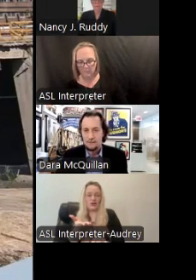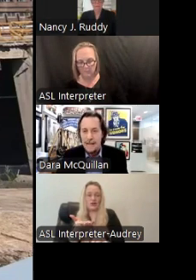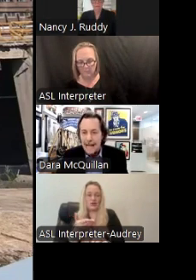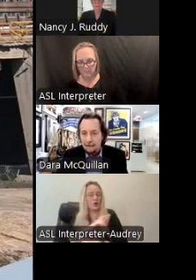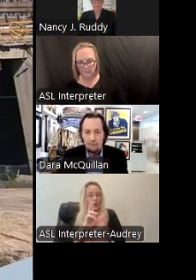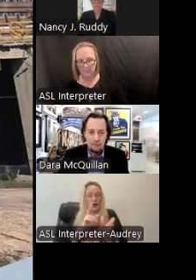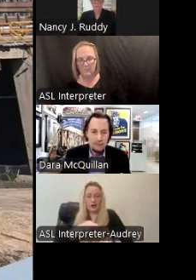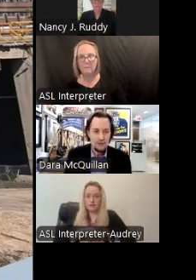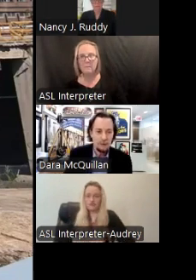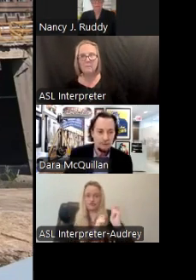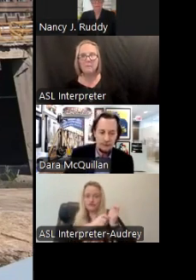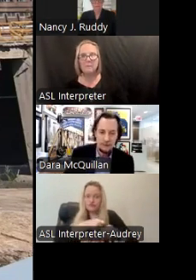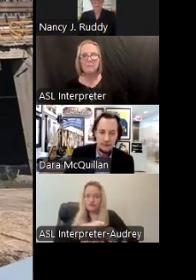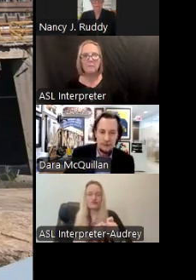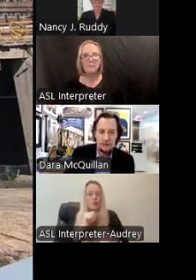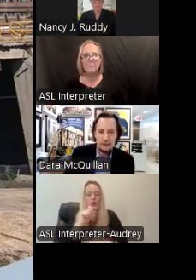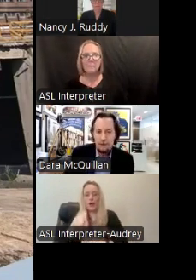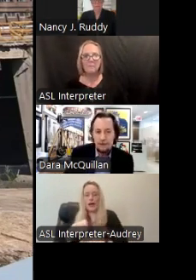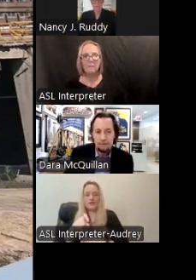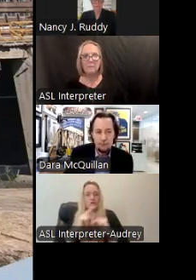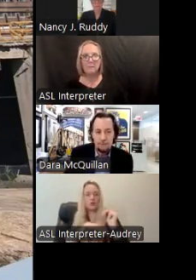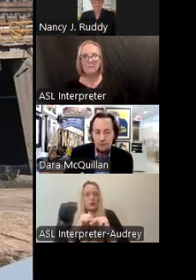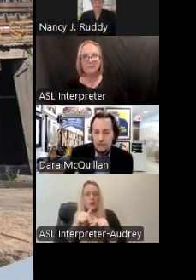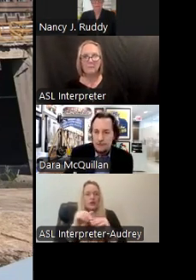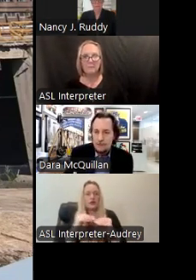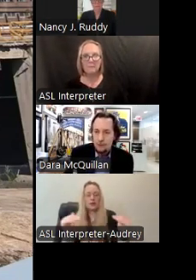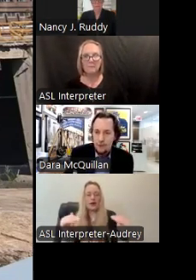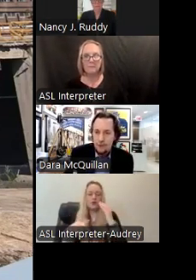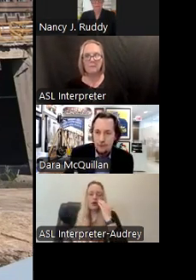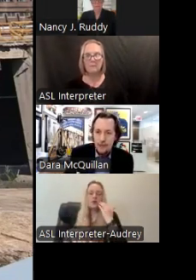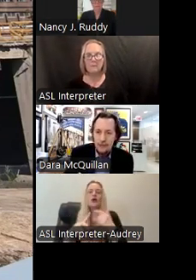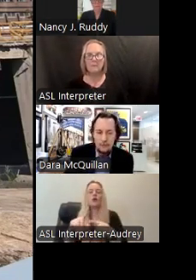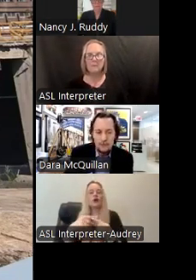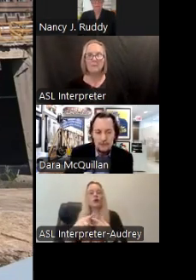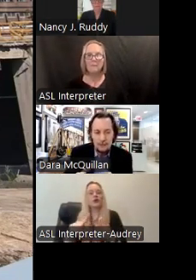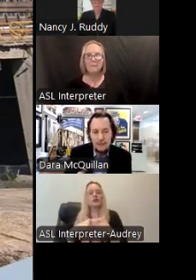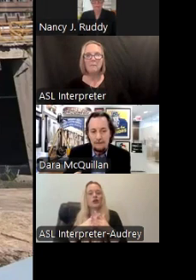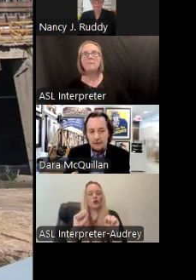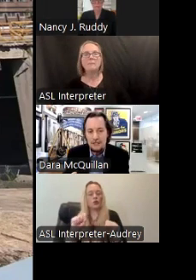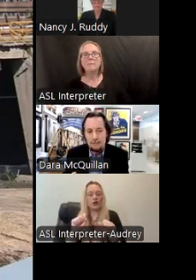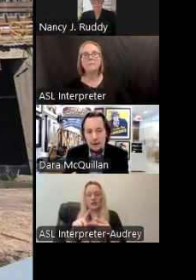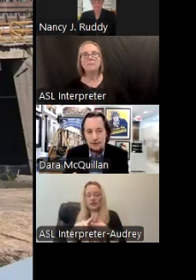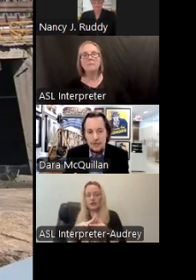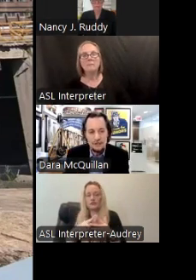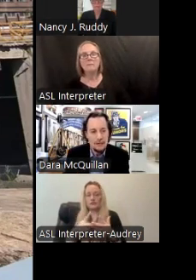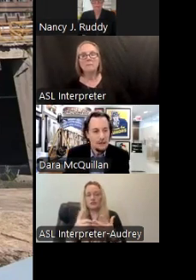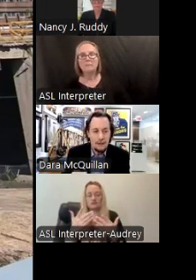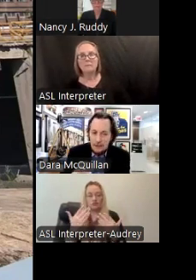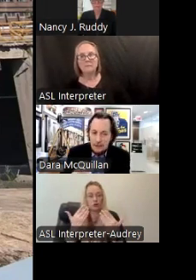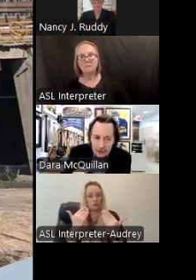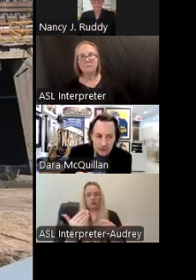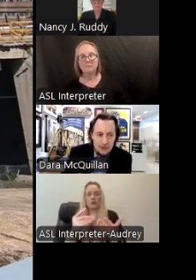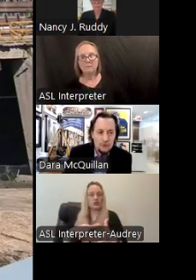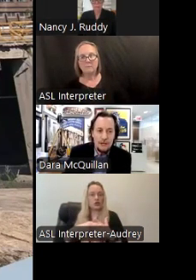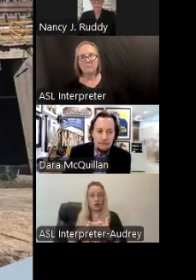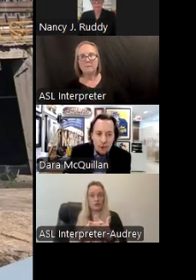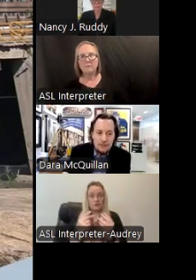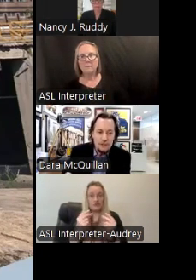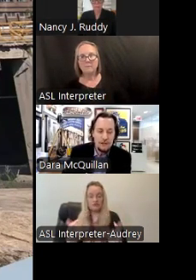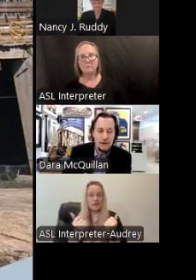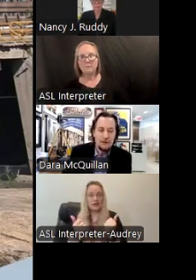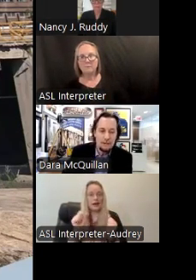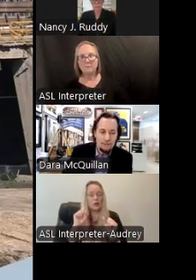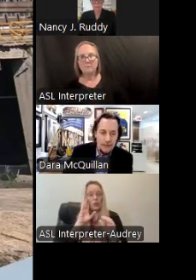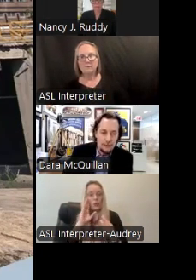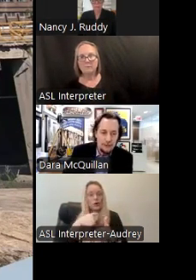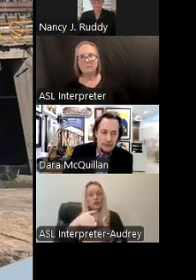to build a platform to start building. Upon approval, we can start right away and we can deliver this project, I think, sooner than most